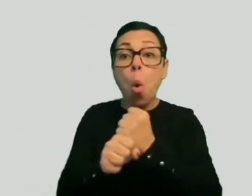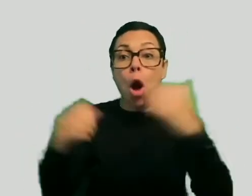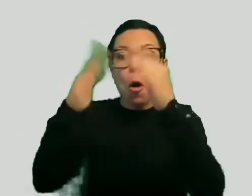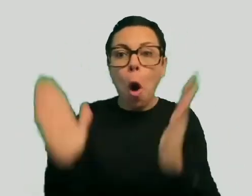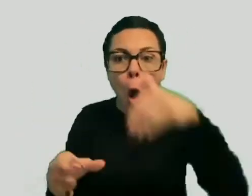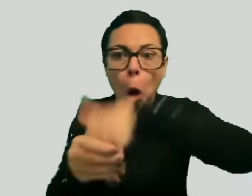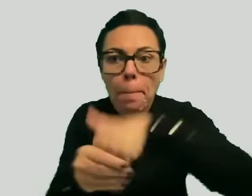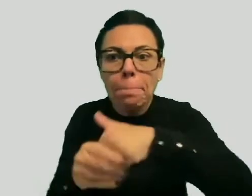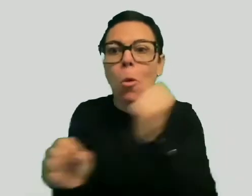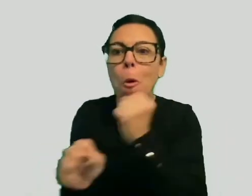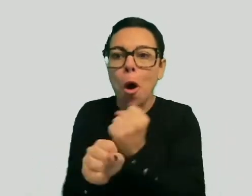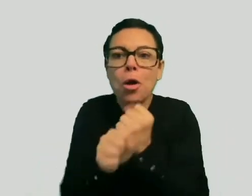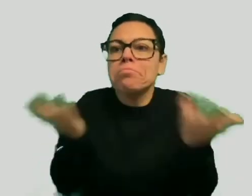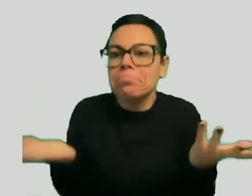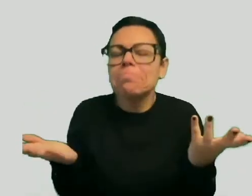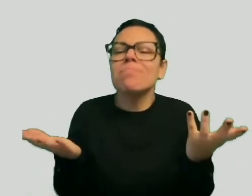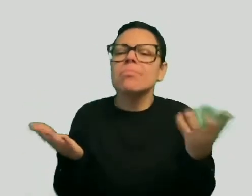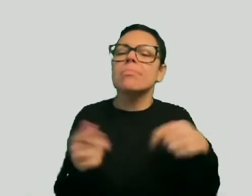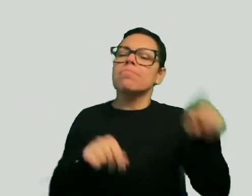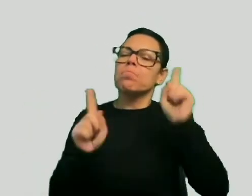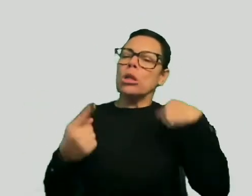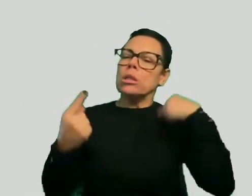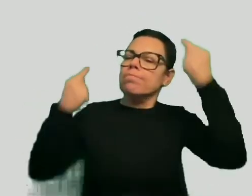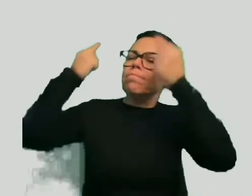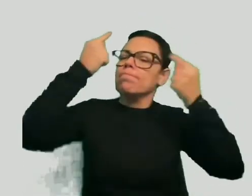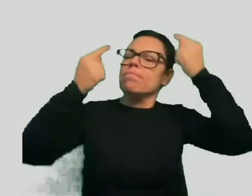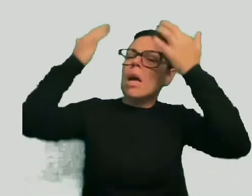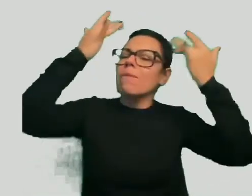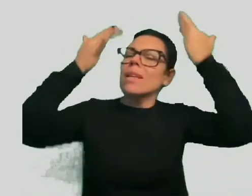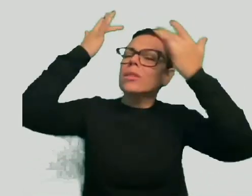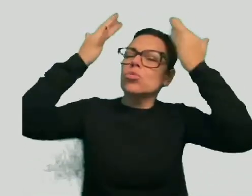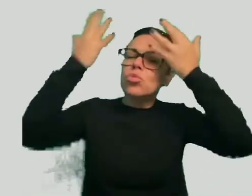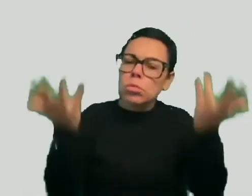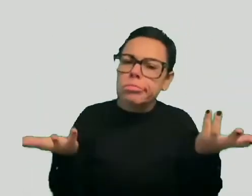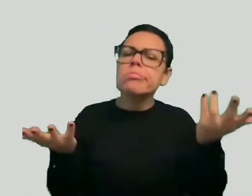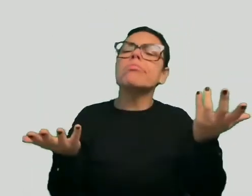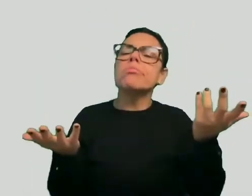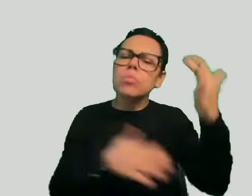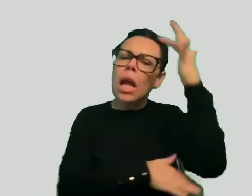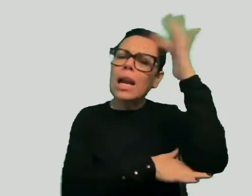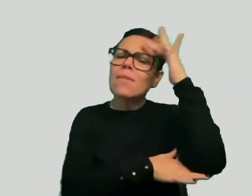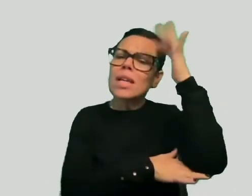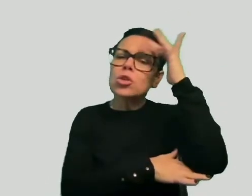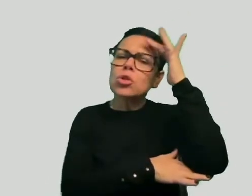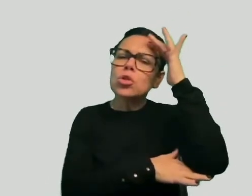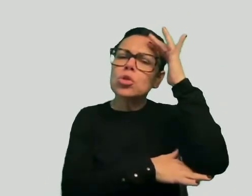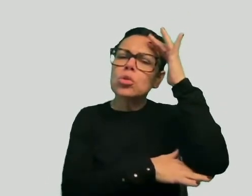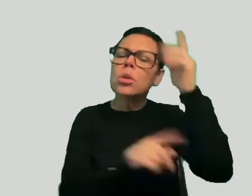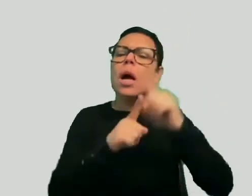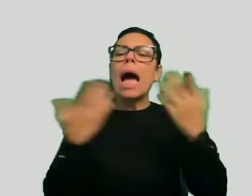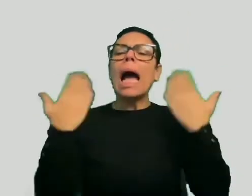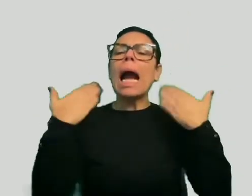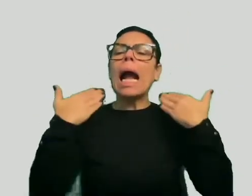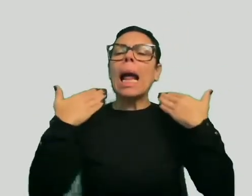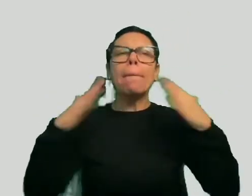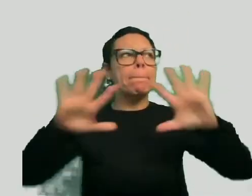consider when looking at GRPP are, for example, climate change impacts. I'll give you an example.